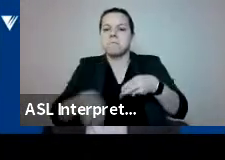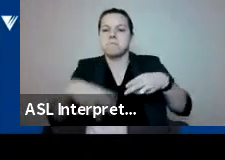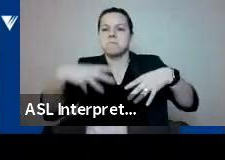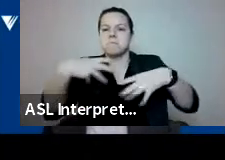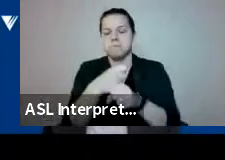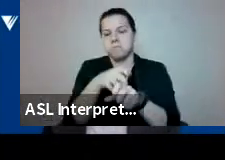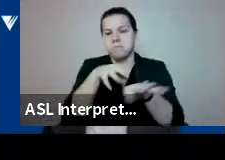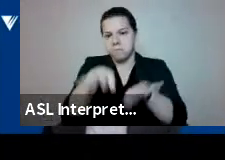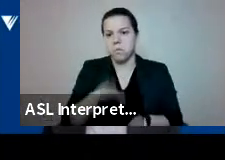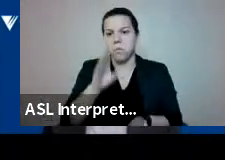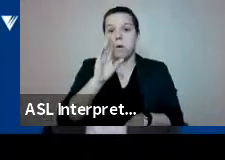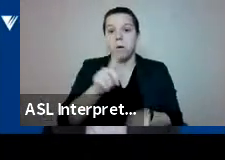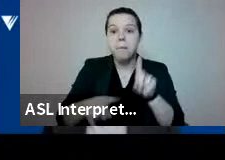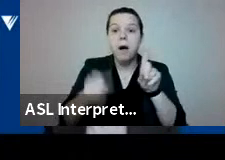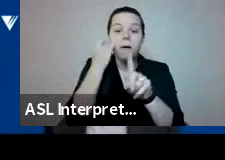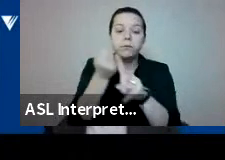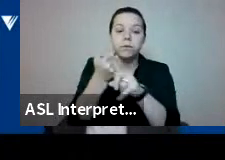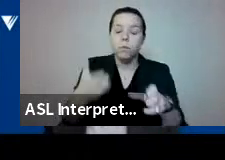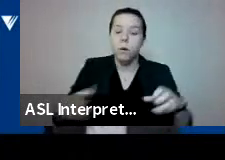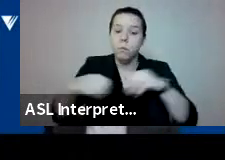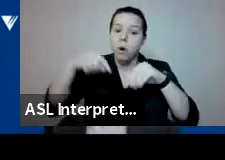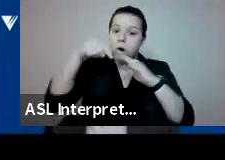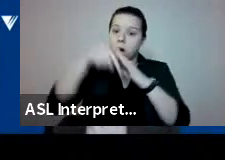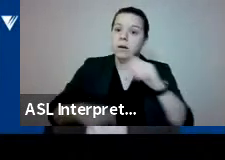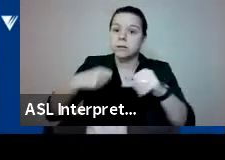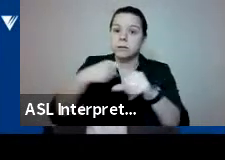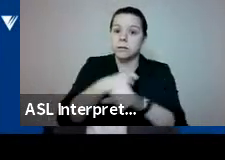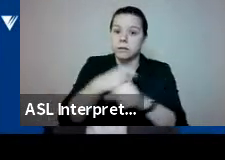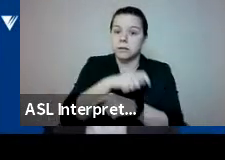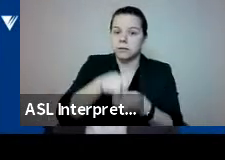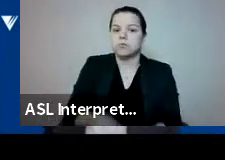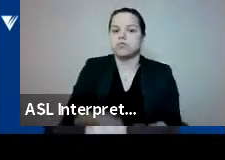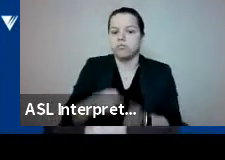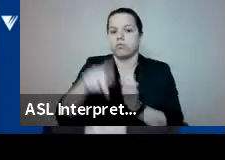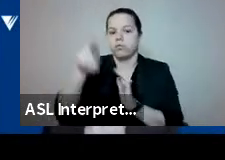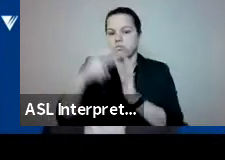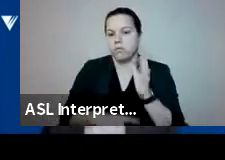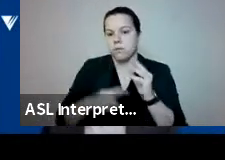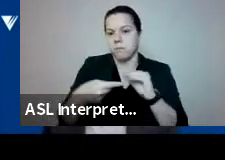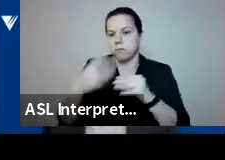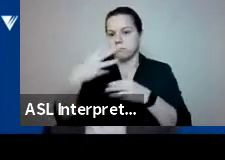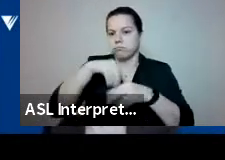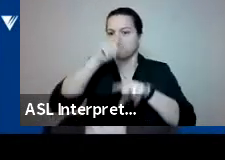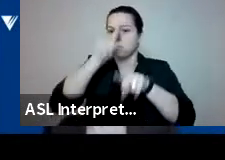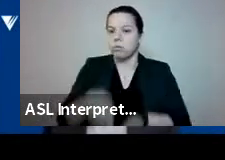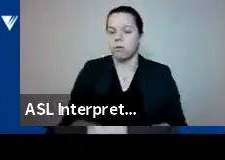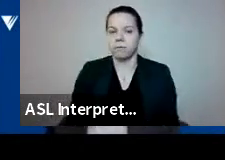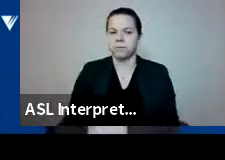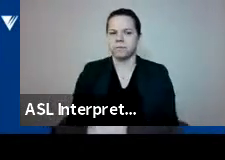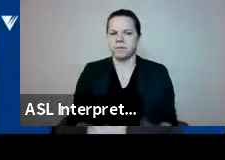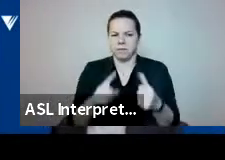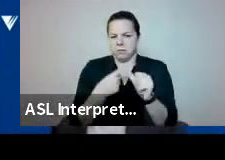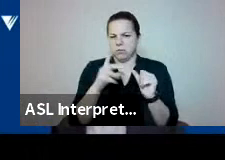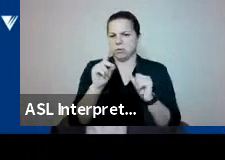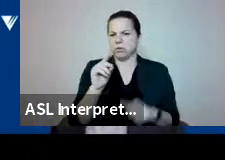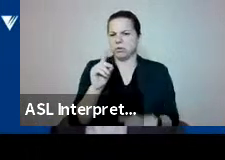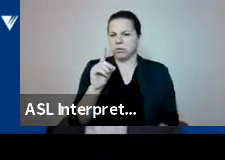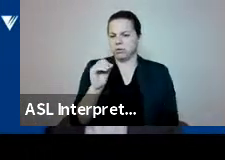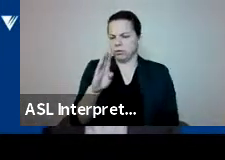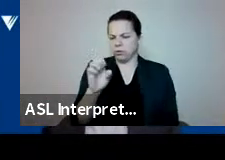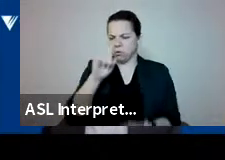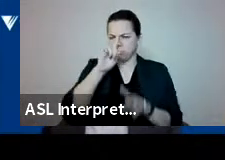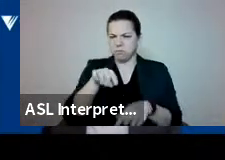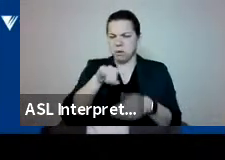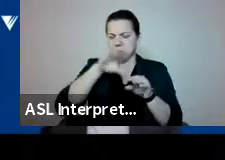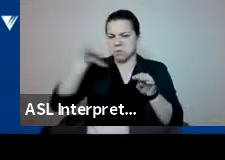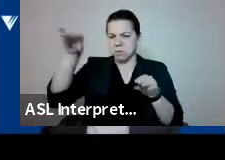those interested in the finer statistical details, you can read about them in the report. First, what is a dose response curve? A dose